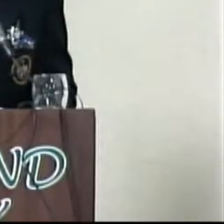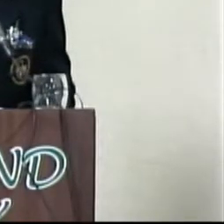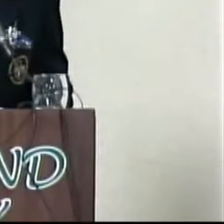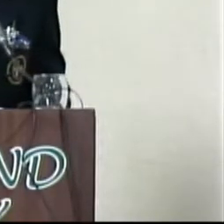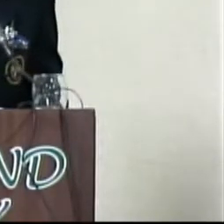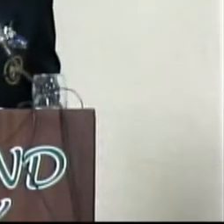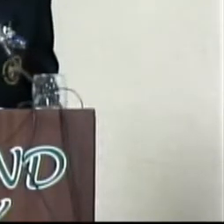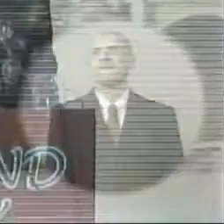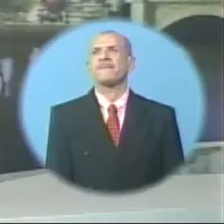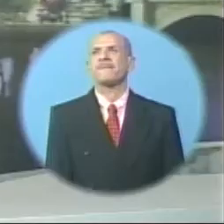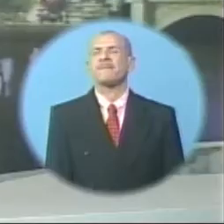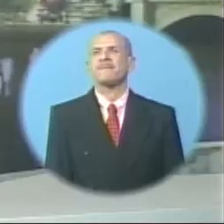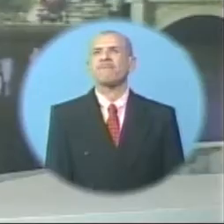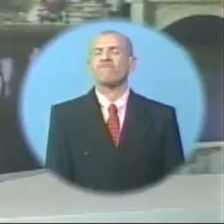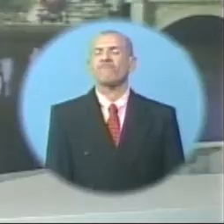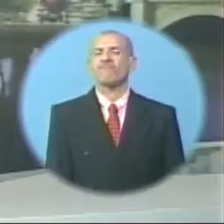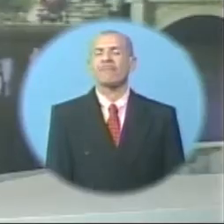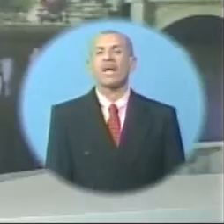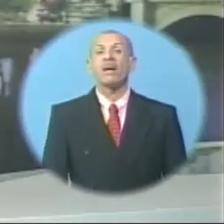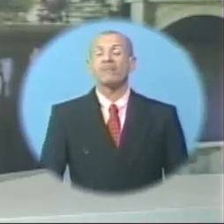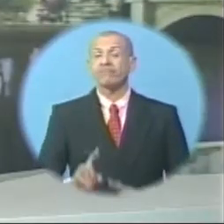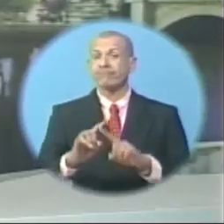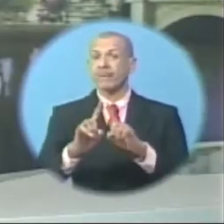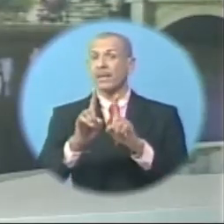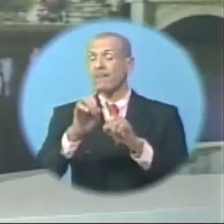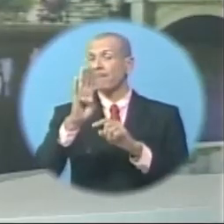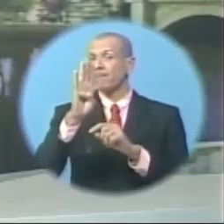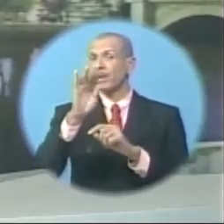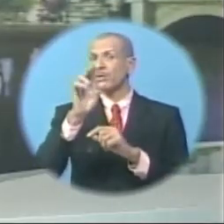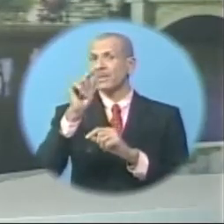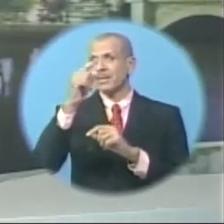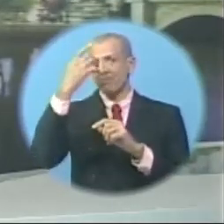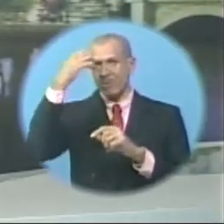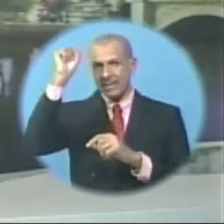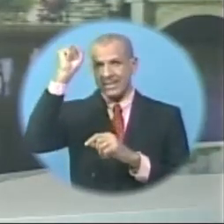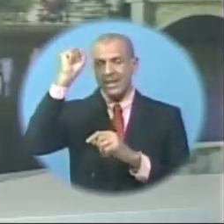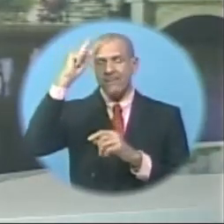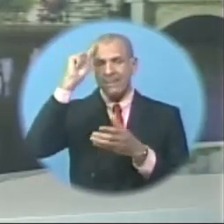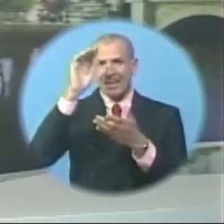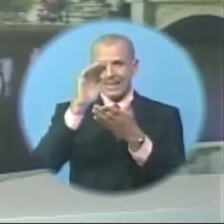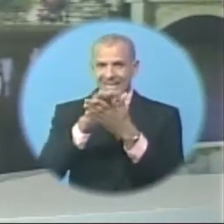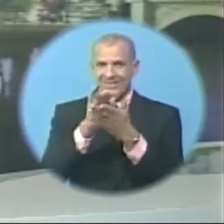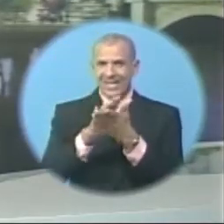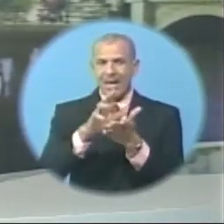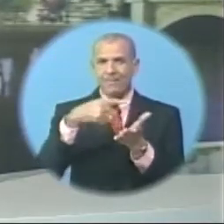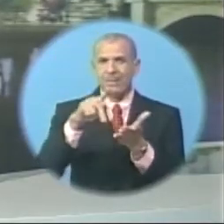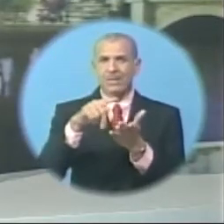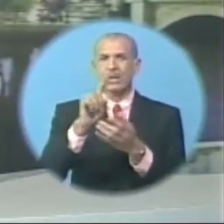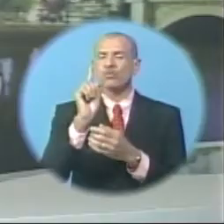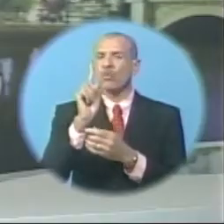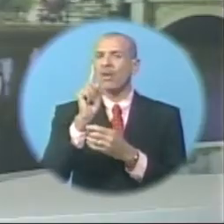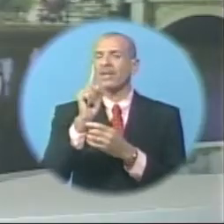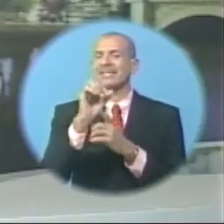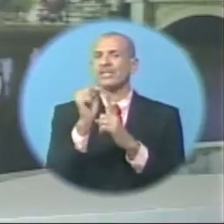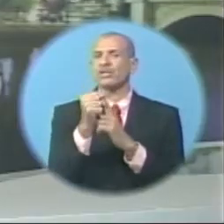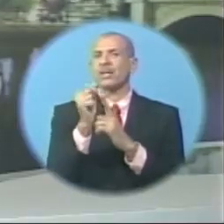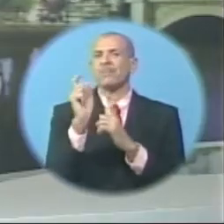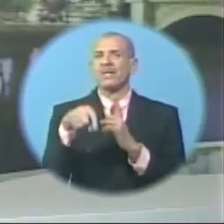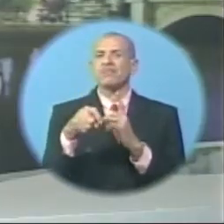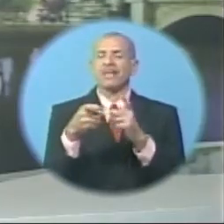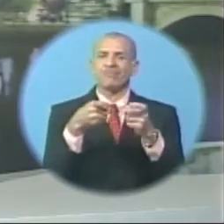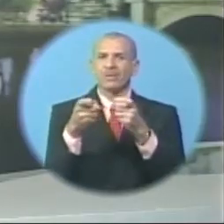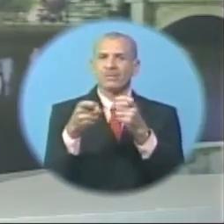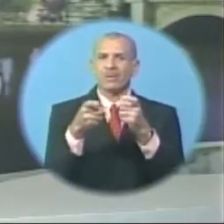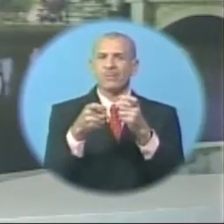not monetary. However, the BUT president also believes that payment is only one issue to be dealt with where